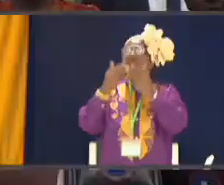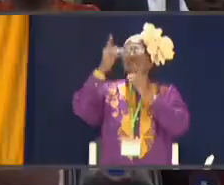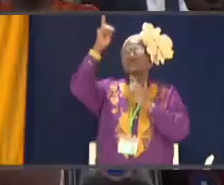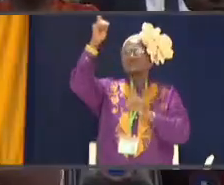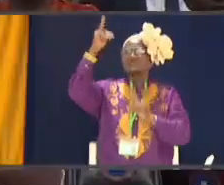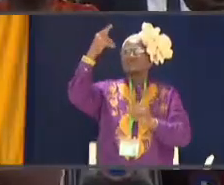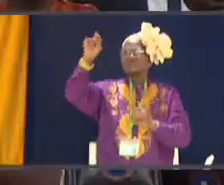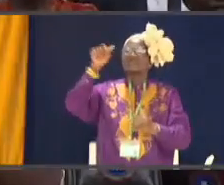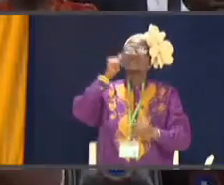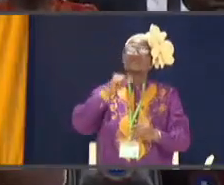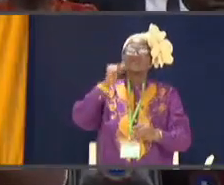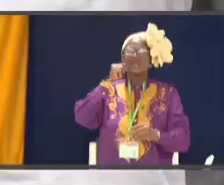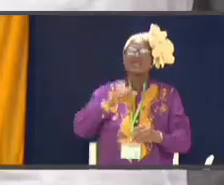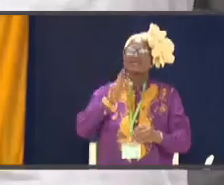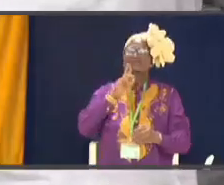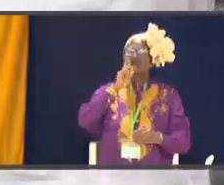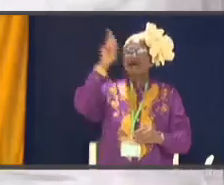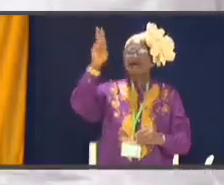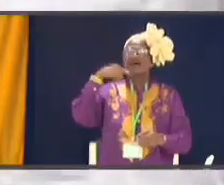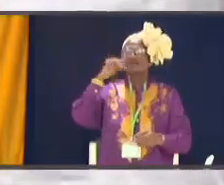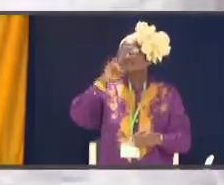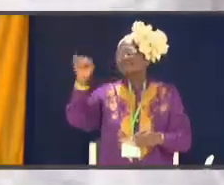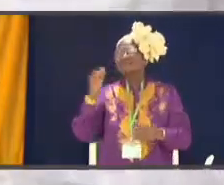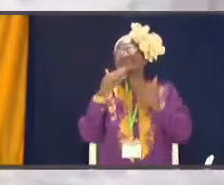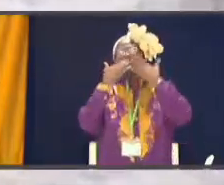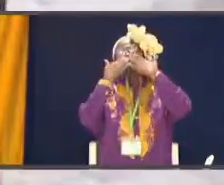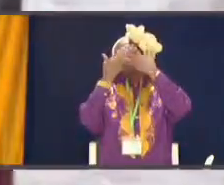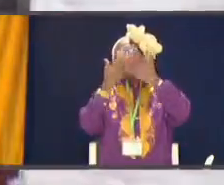The girls are saying thank you.